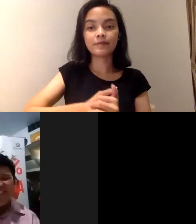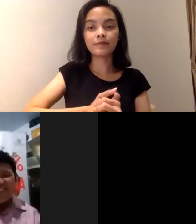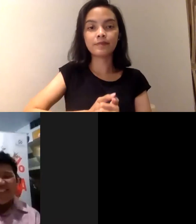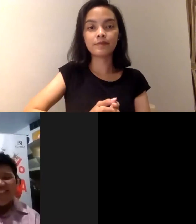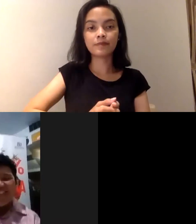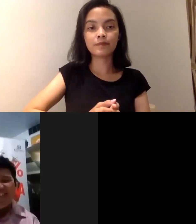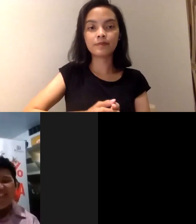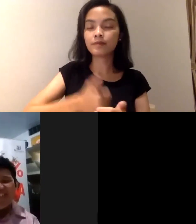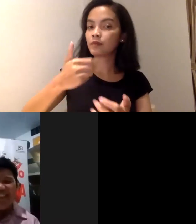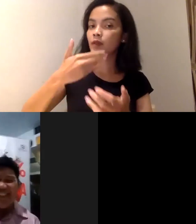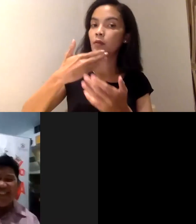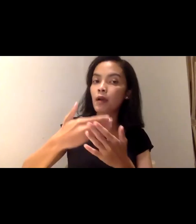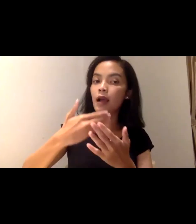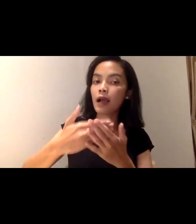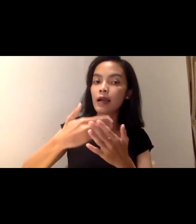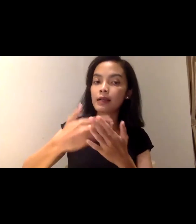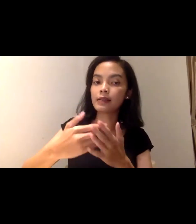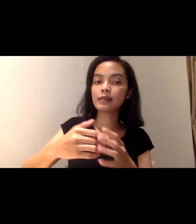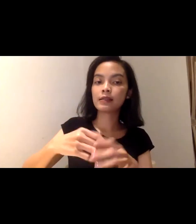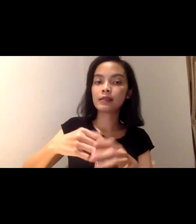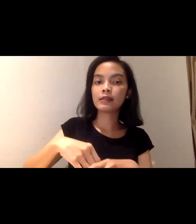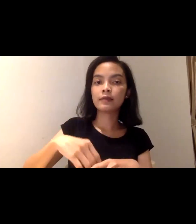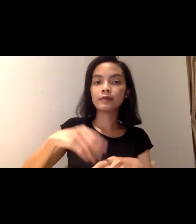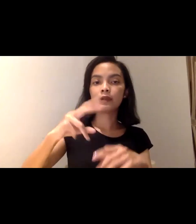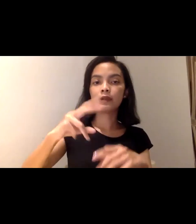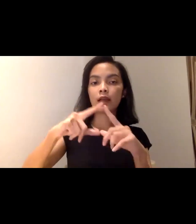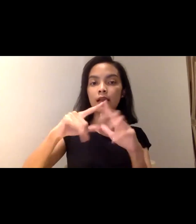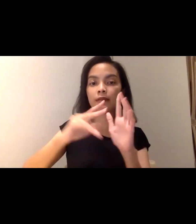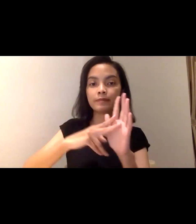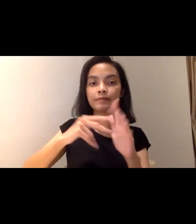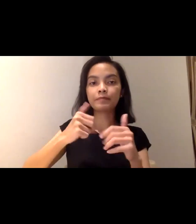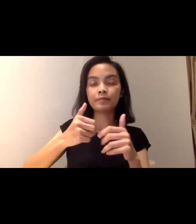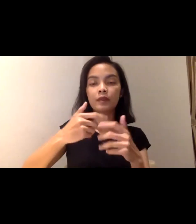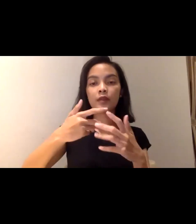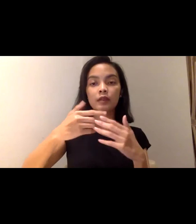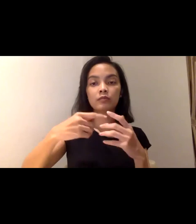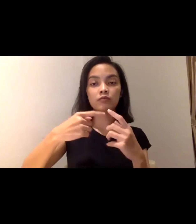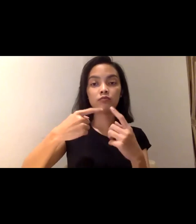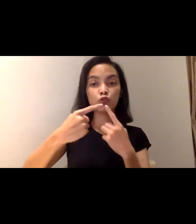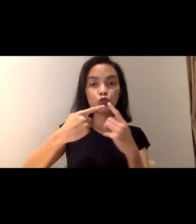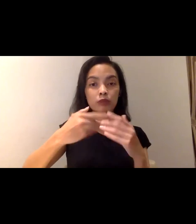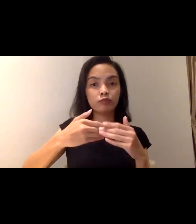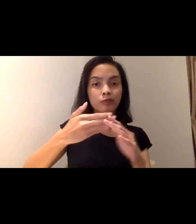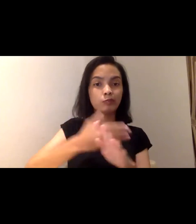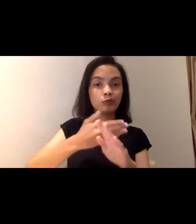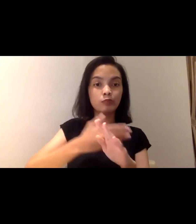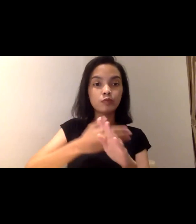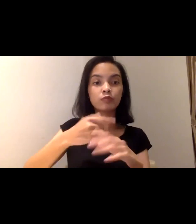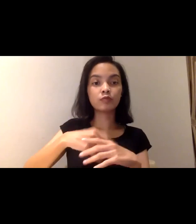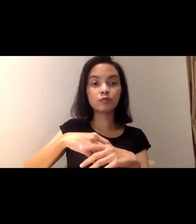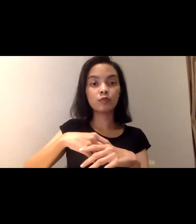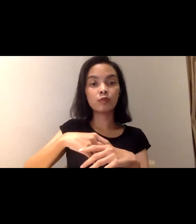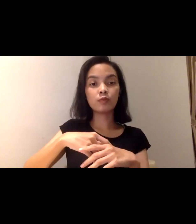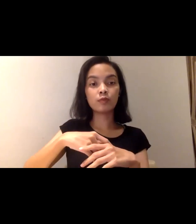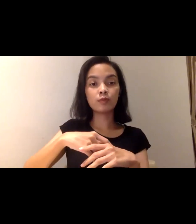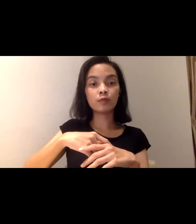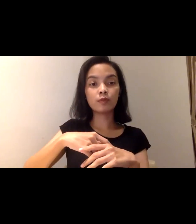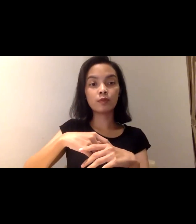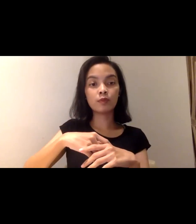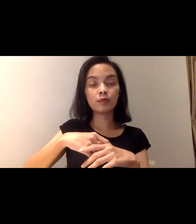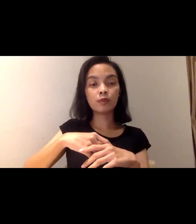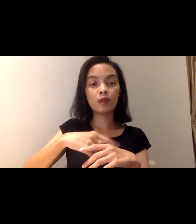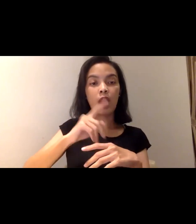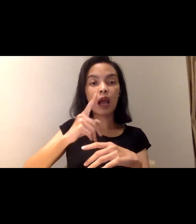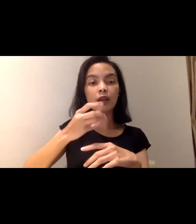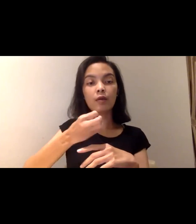Thank you so much, Ray. Before we move on to the discussion, because one of our speakers will have to leave early today, so